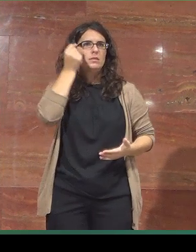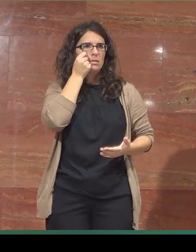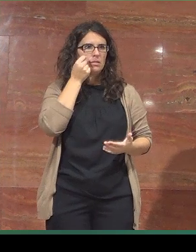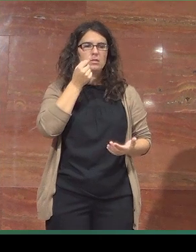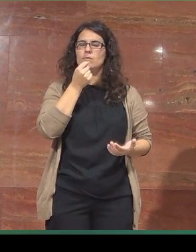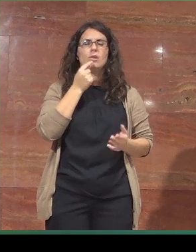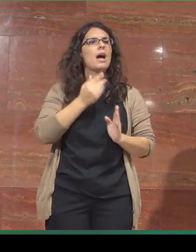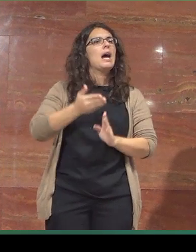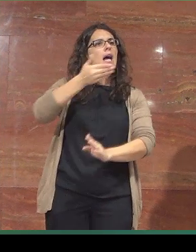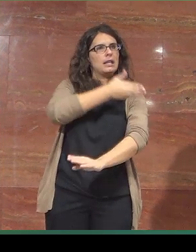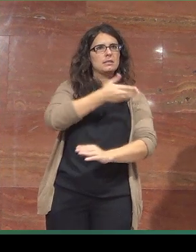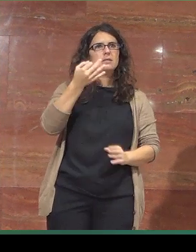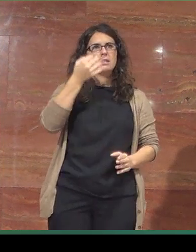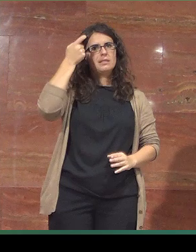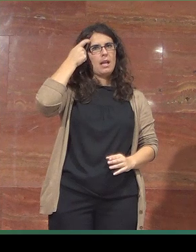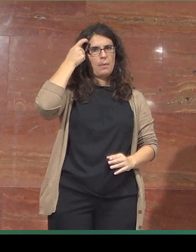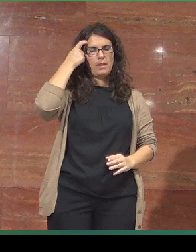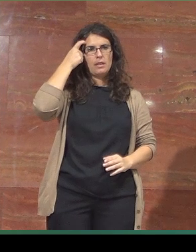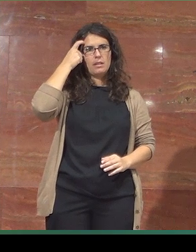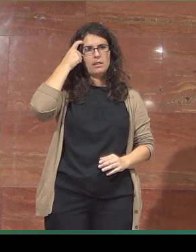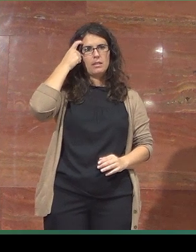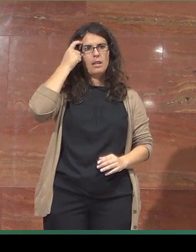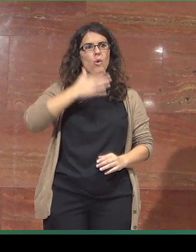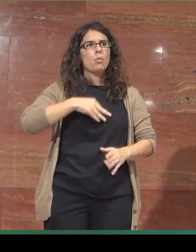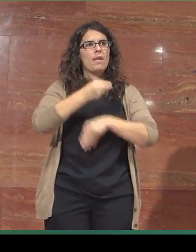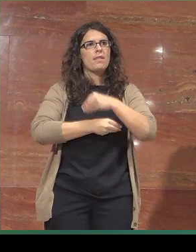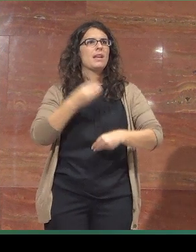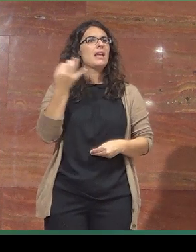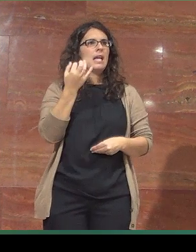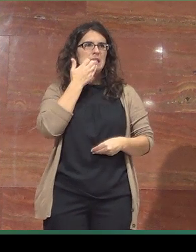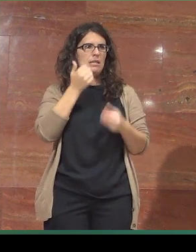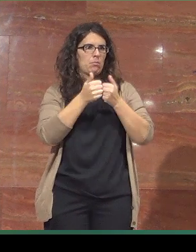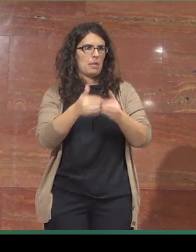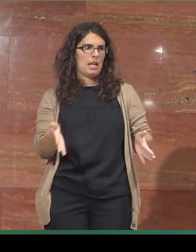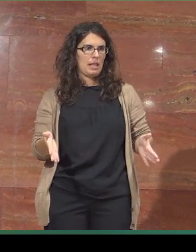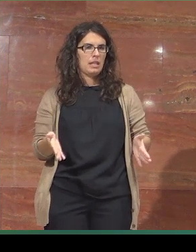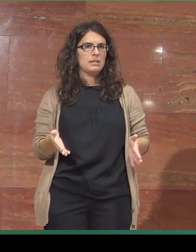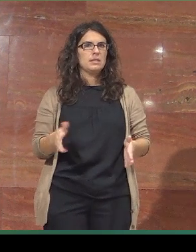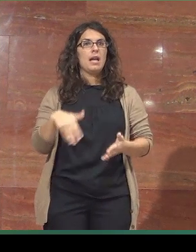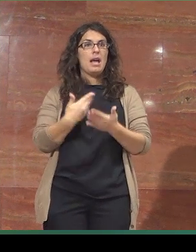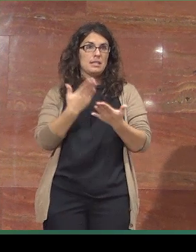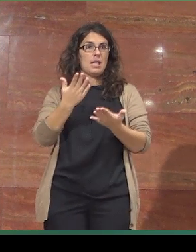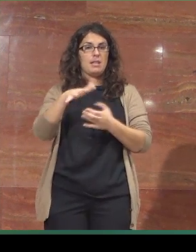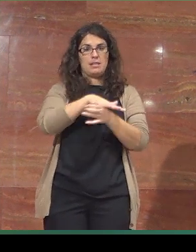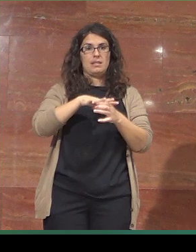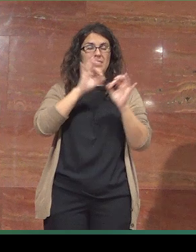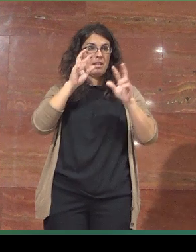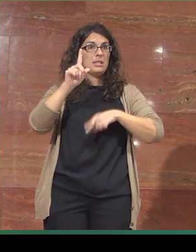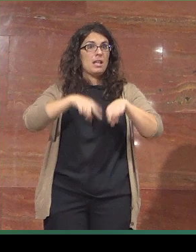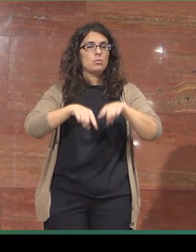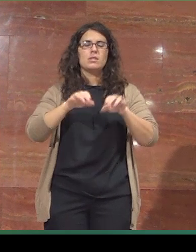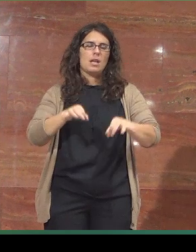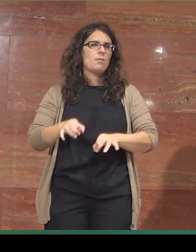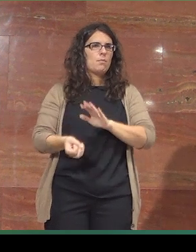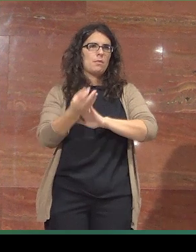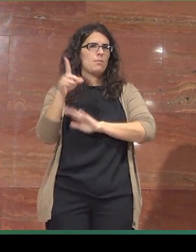go wrong. And in a transport environment, things are always going wrong. In the UK yesterday, because of bad storms, we had no